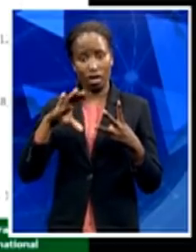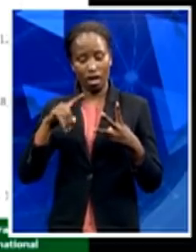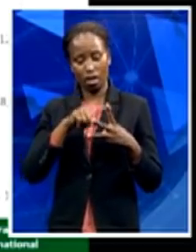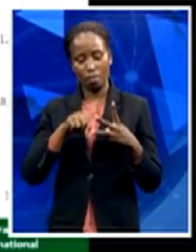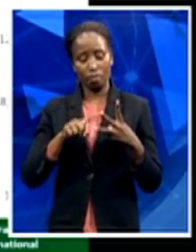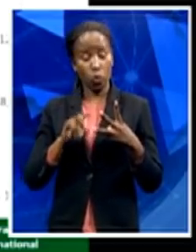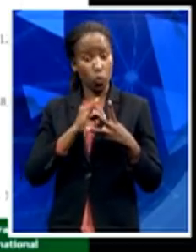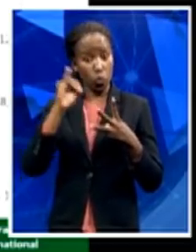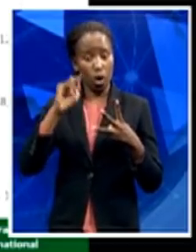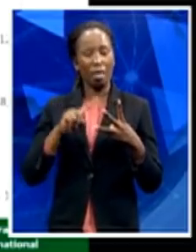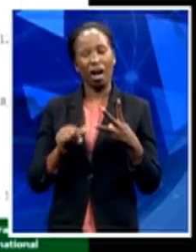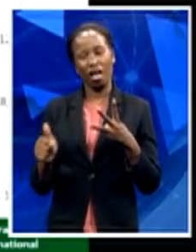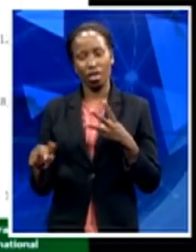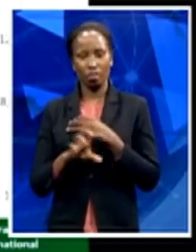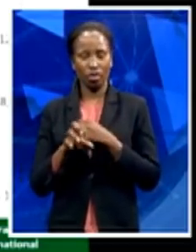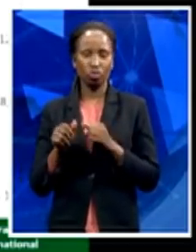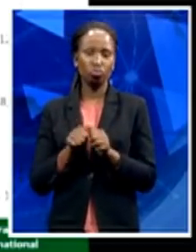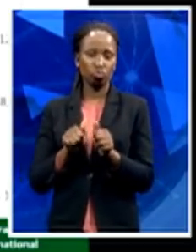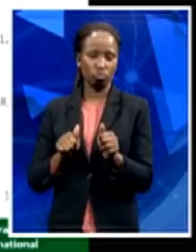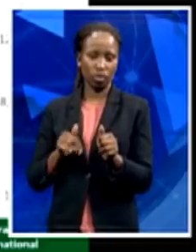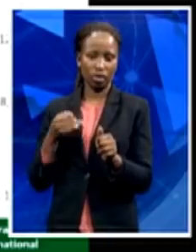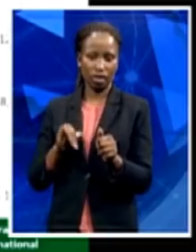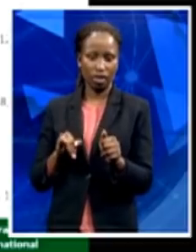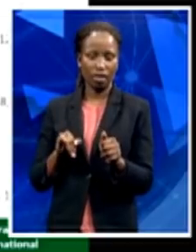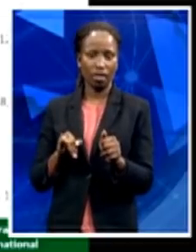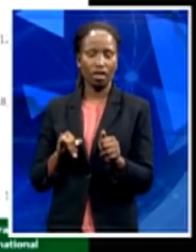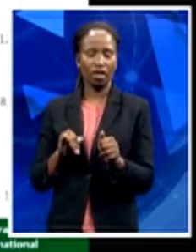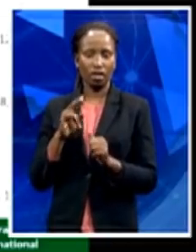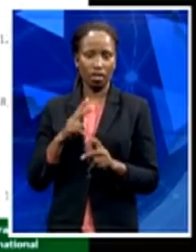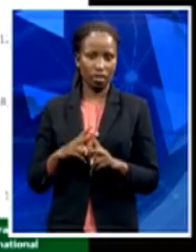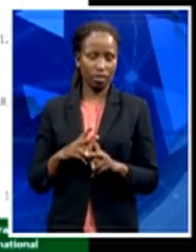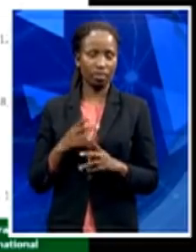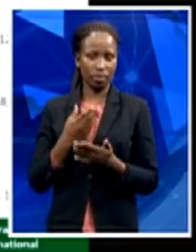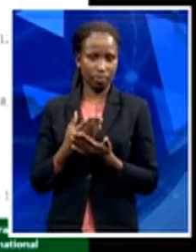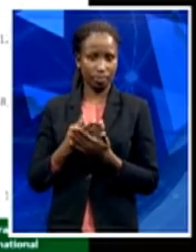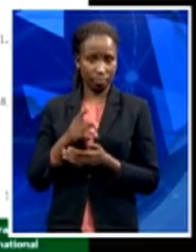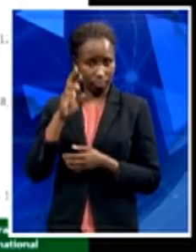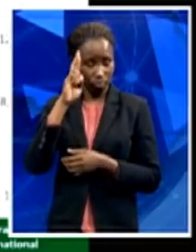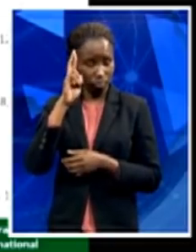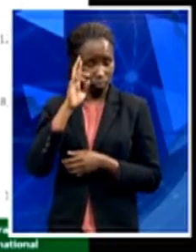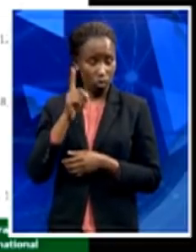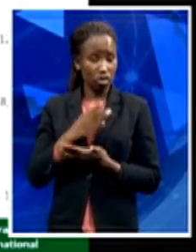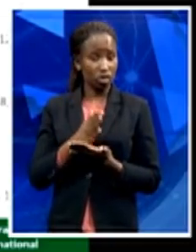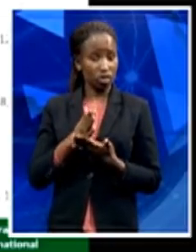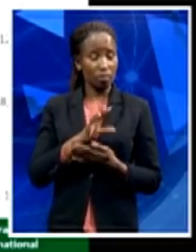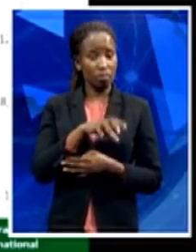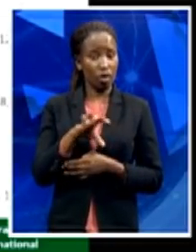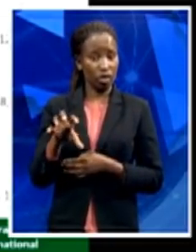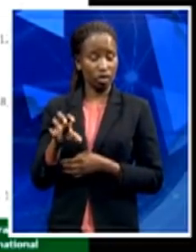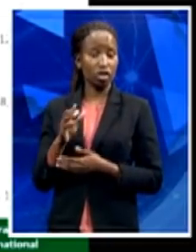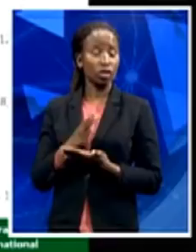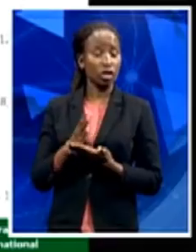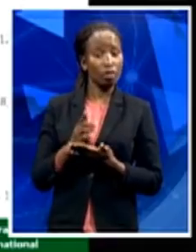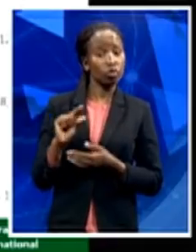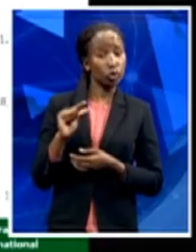is noting that some of the provinces are close to reaching that national average. And then if you look